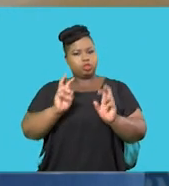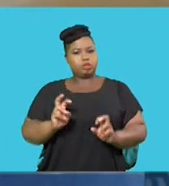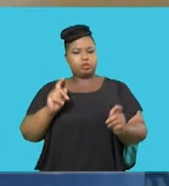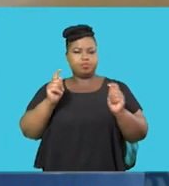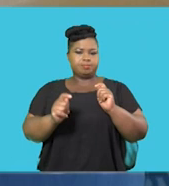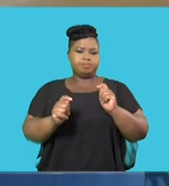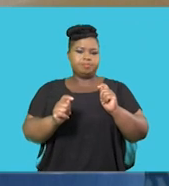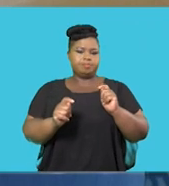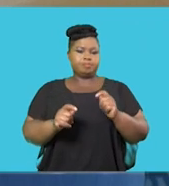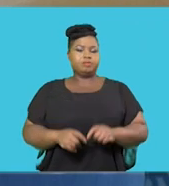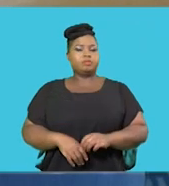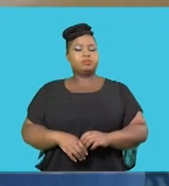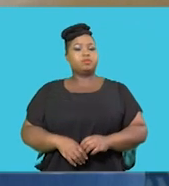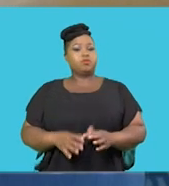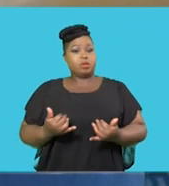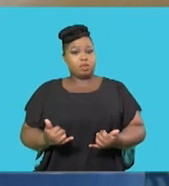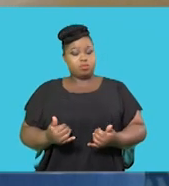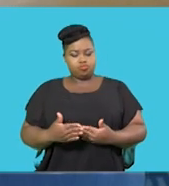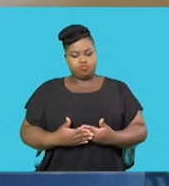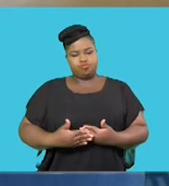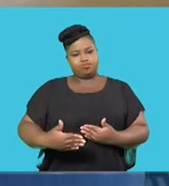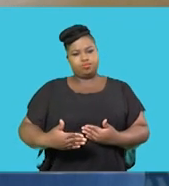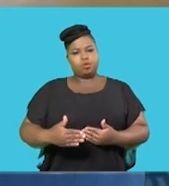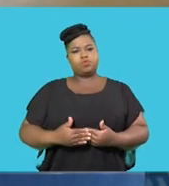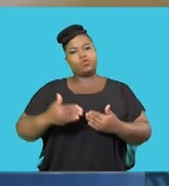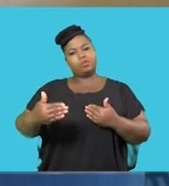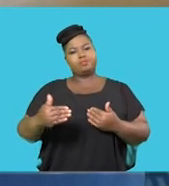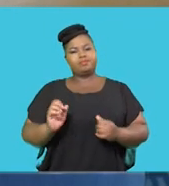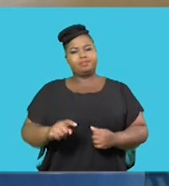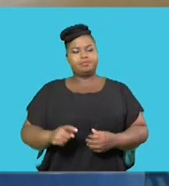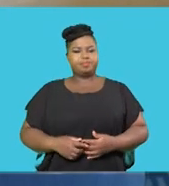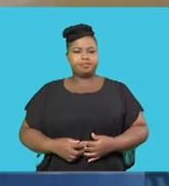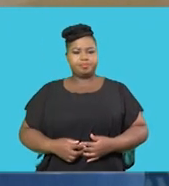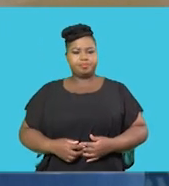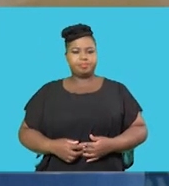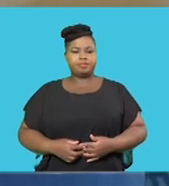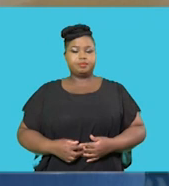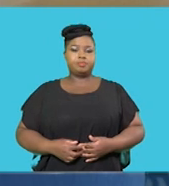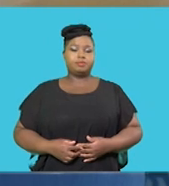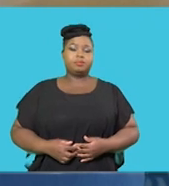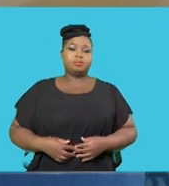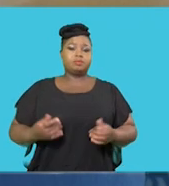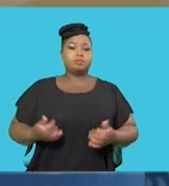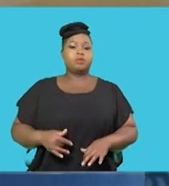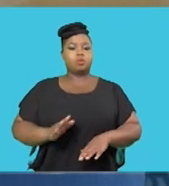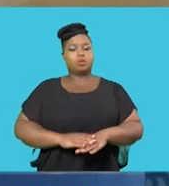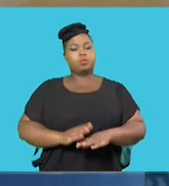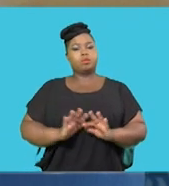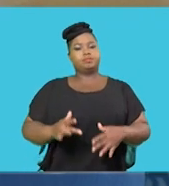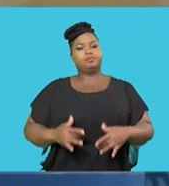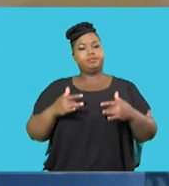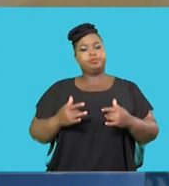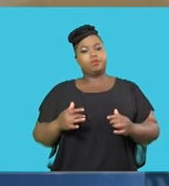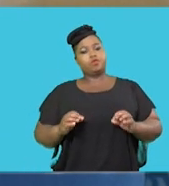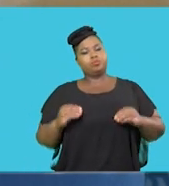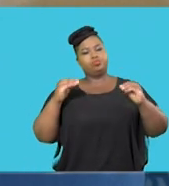transition in the short term to medium term. Extending the life and